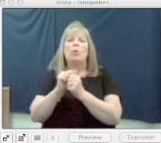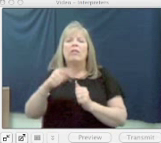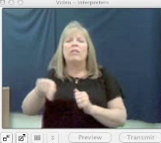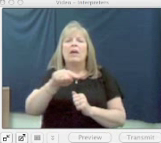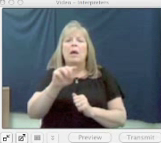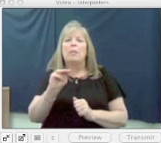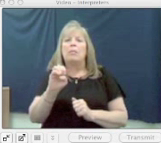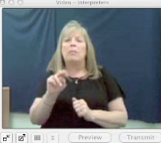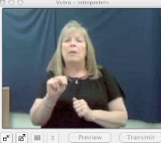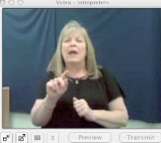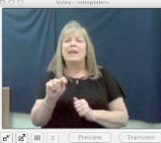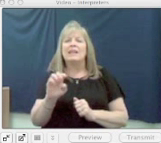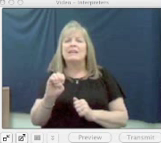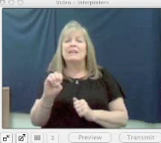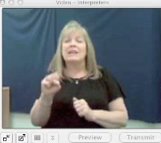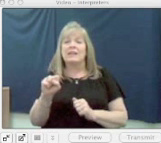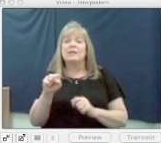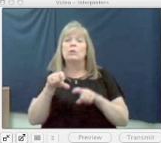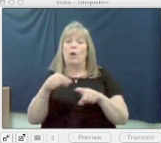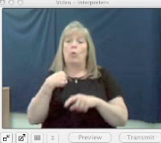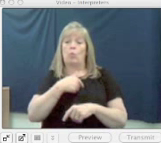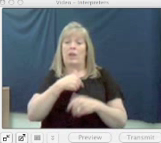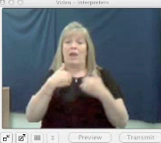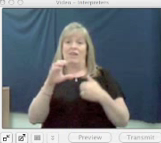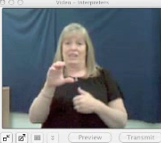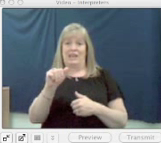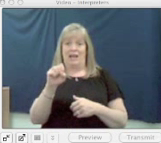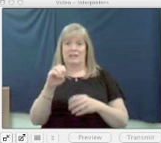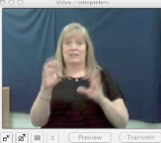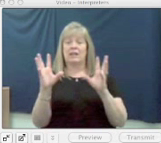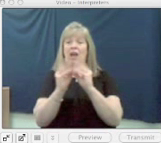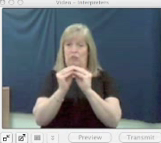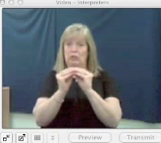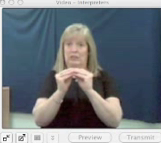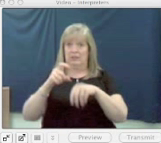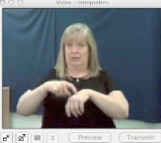in our case conferencing sessions where they bring